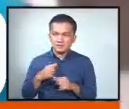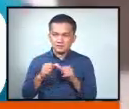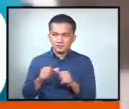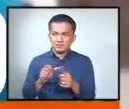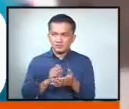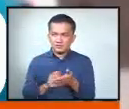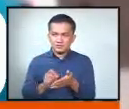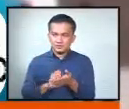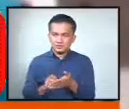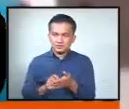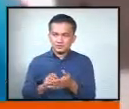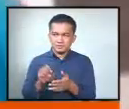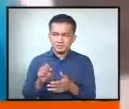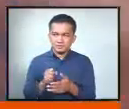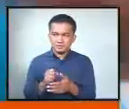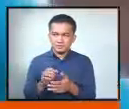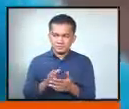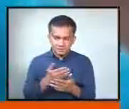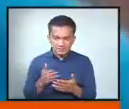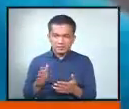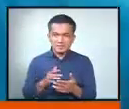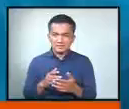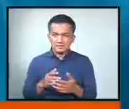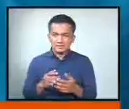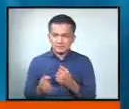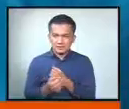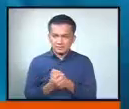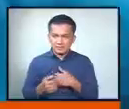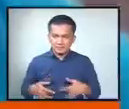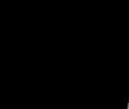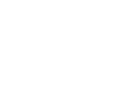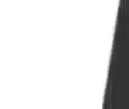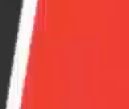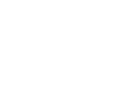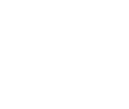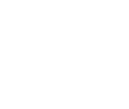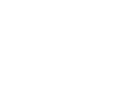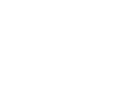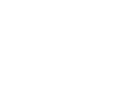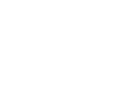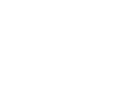soundtrack of their love lives their life is big it all